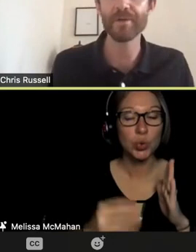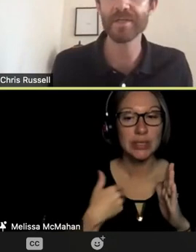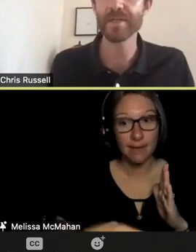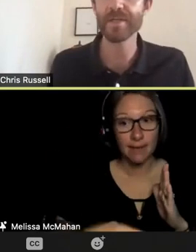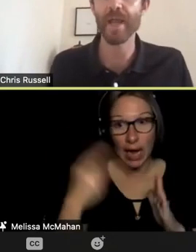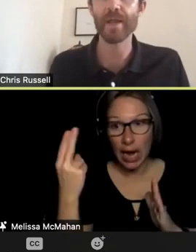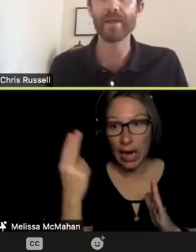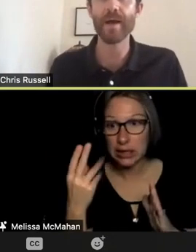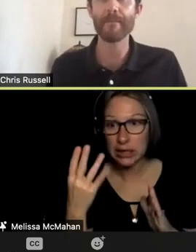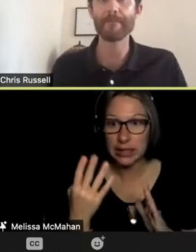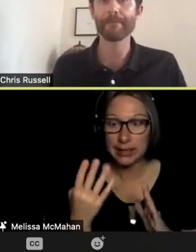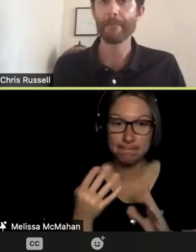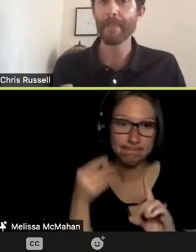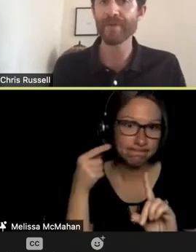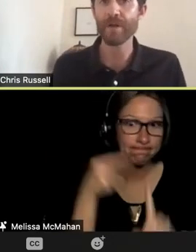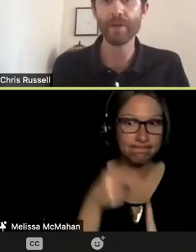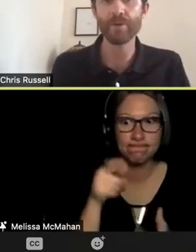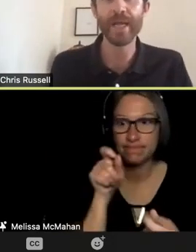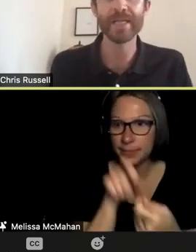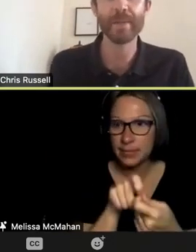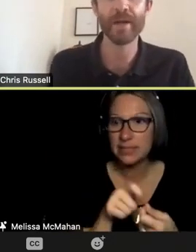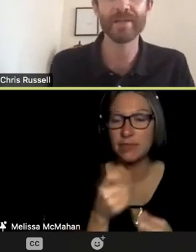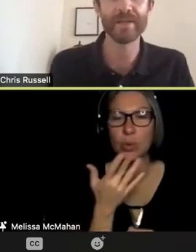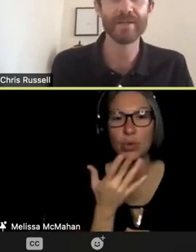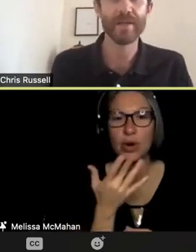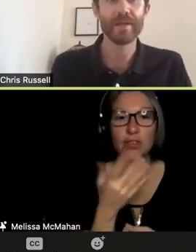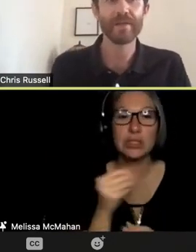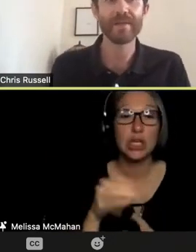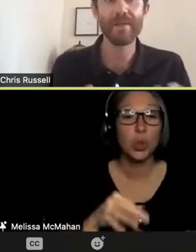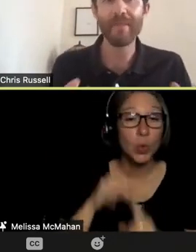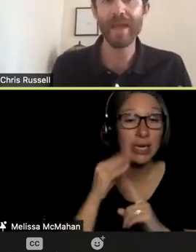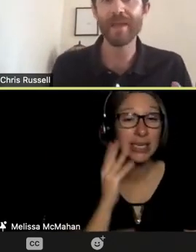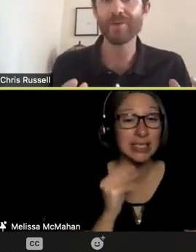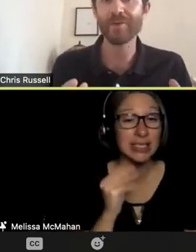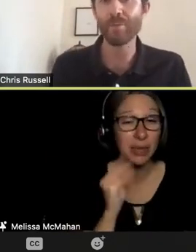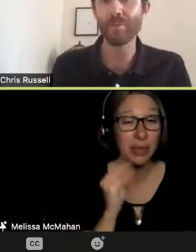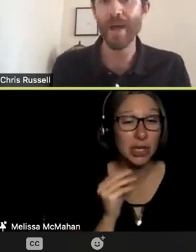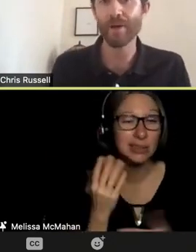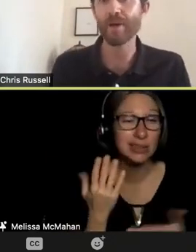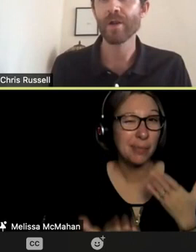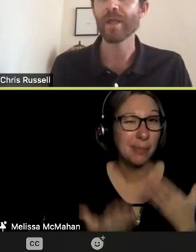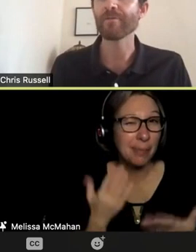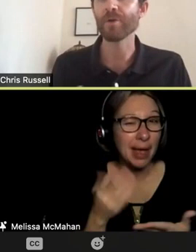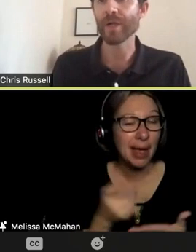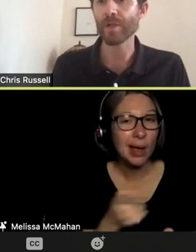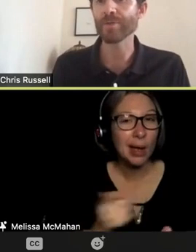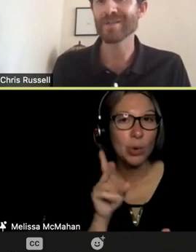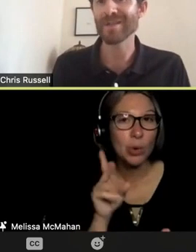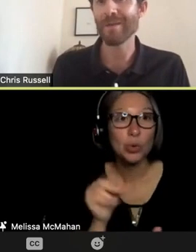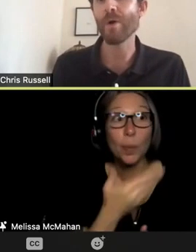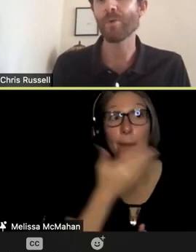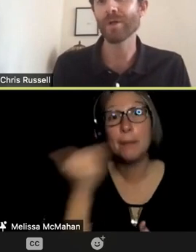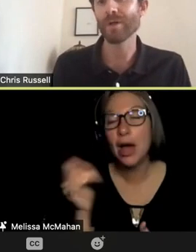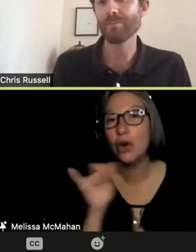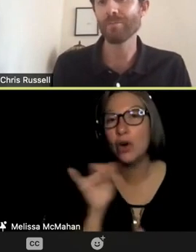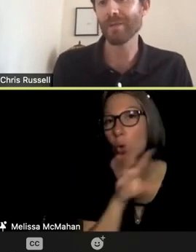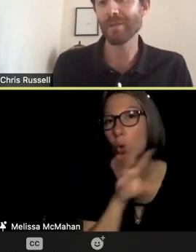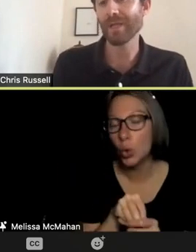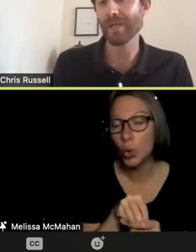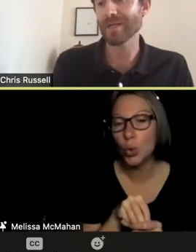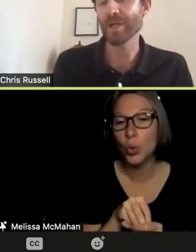specific preferences and very unique experiences, that they may do better if you include some what